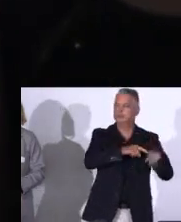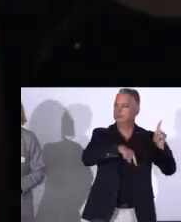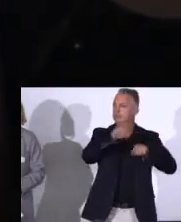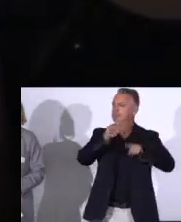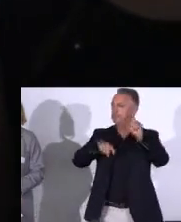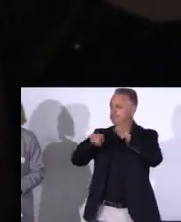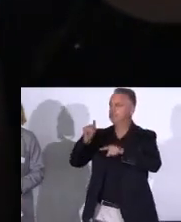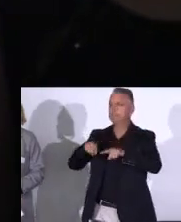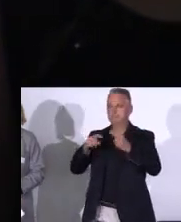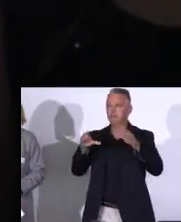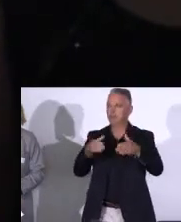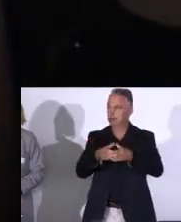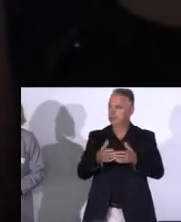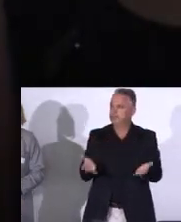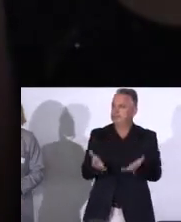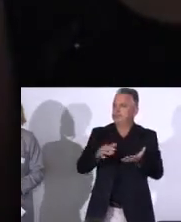the list goes on.